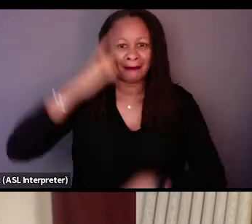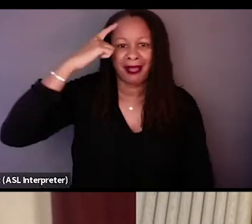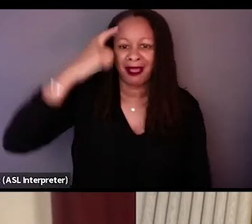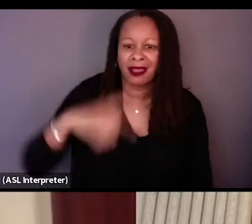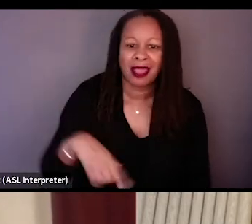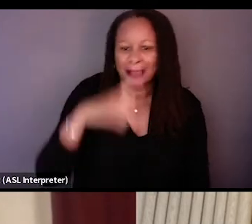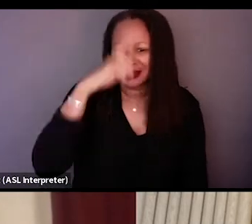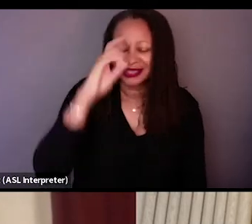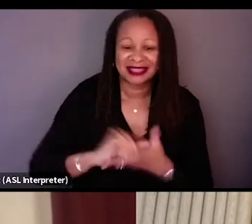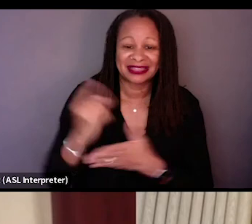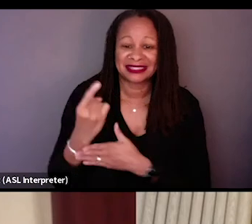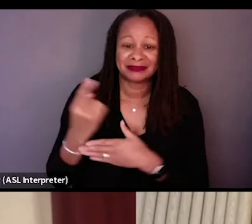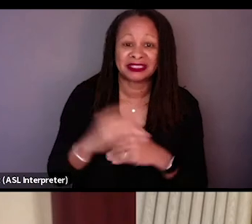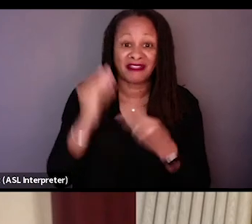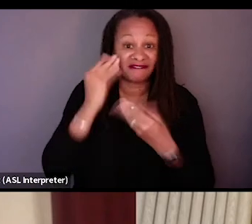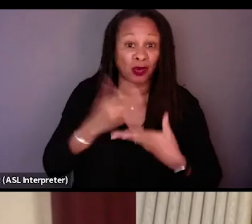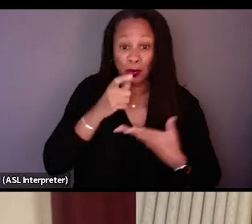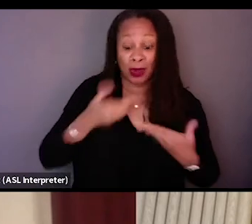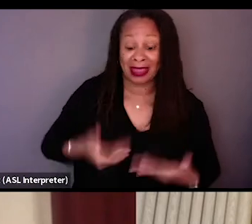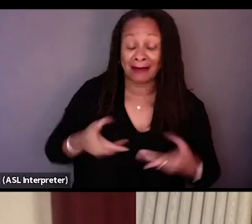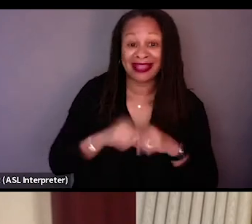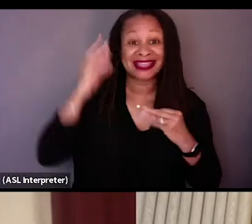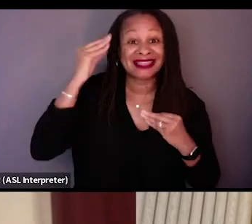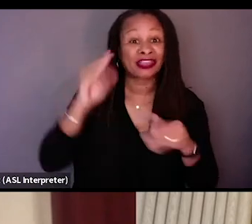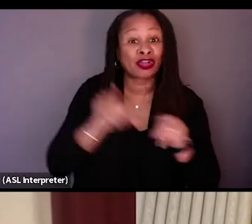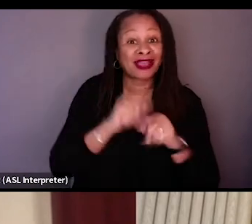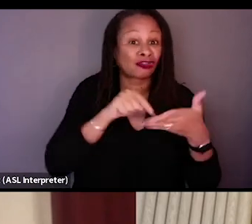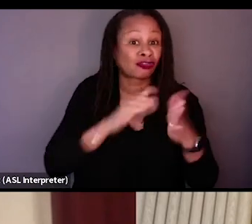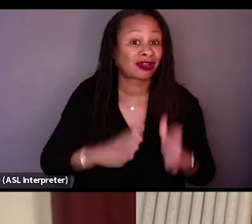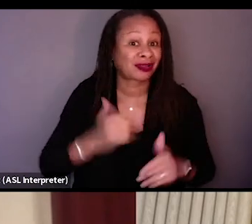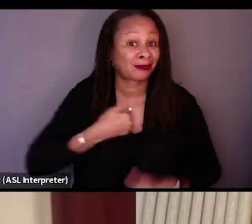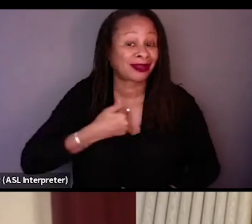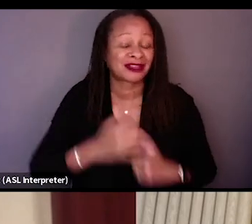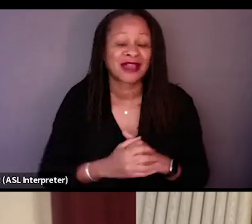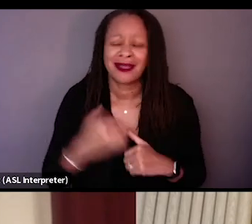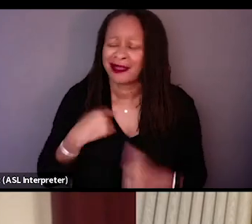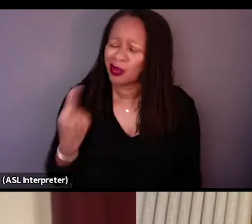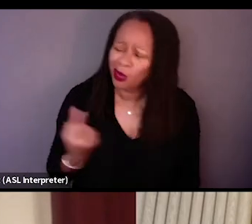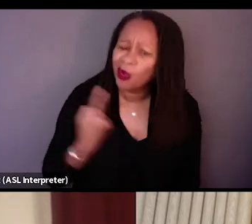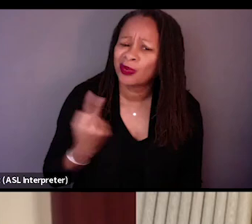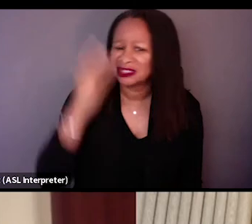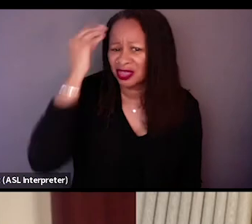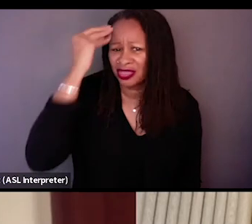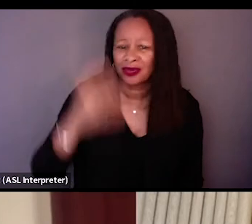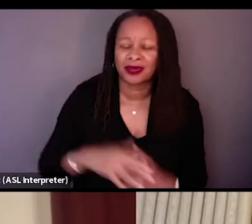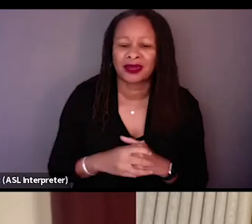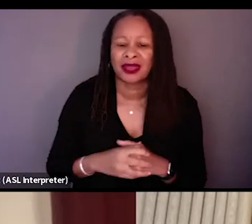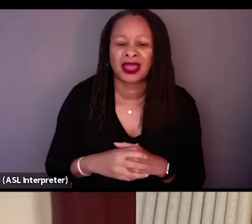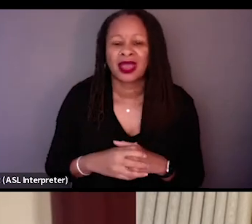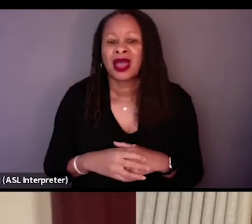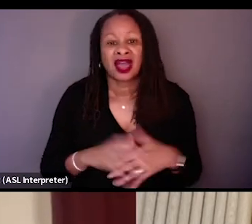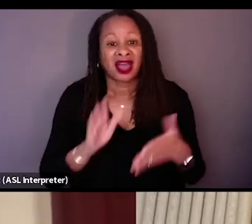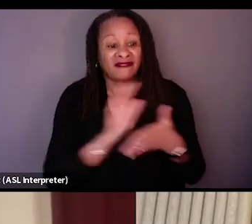was something that formed what I am as a thinker and a critic. And I always thought that there was a point of view missing from